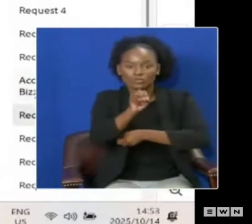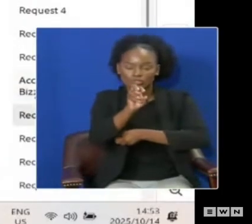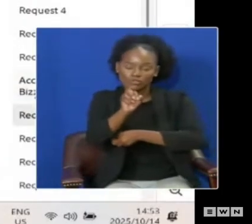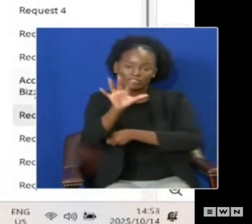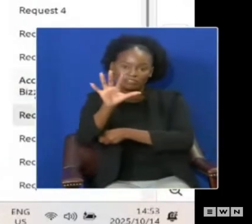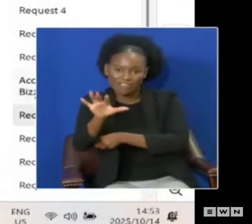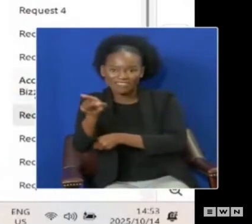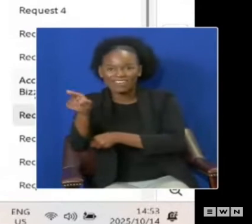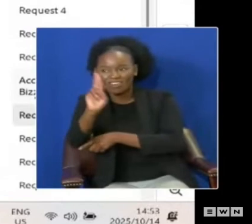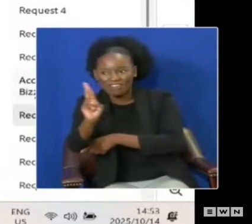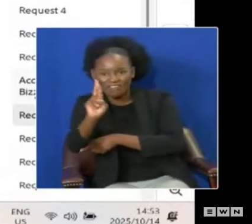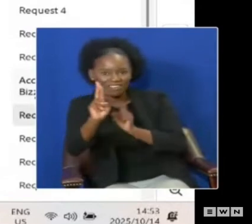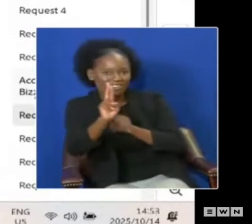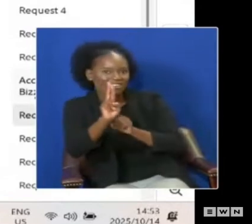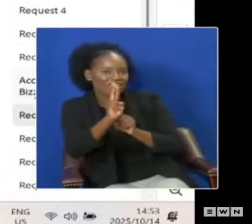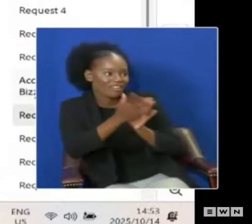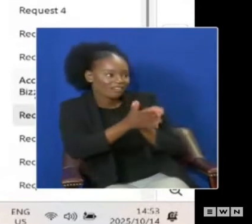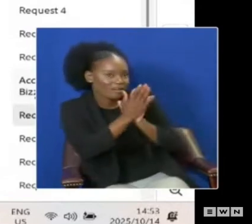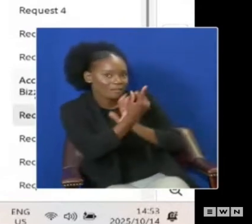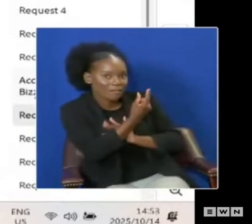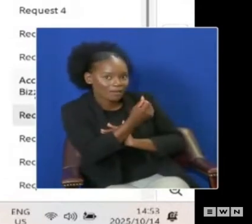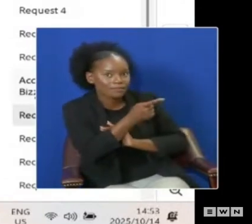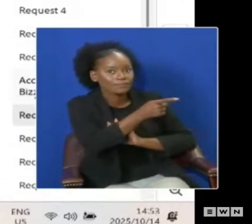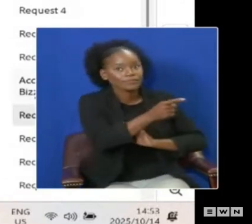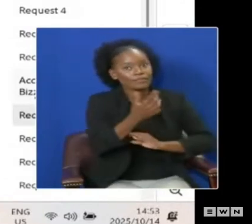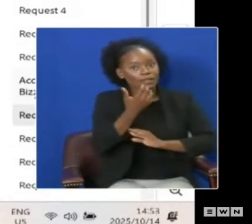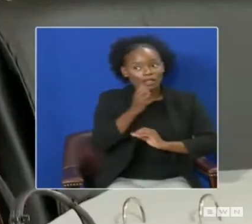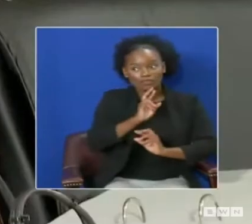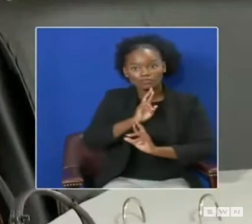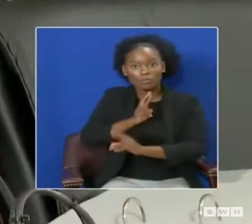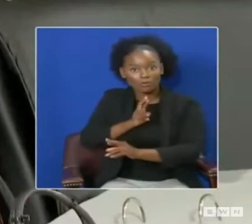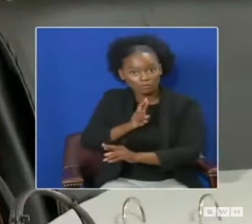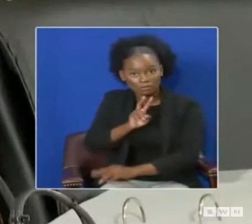in response, Mr. Matlala indicates,